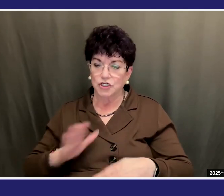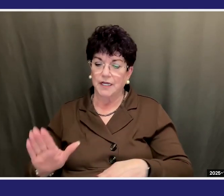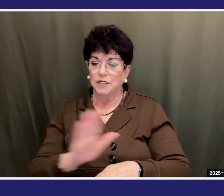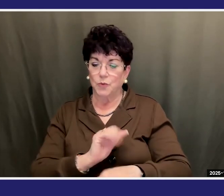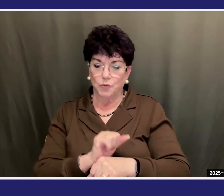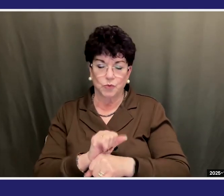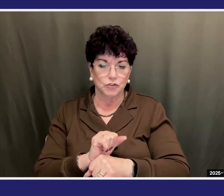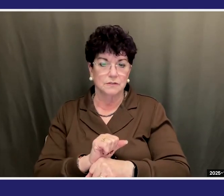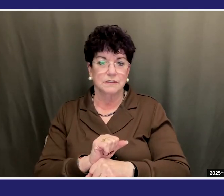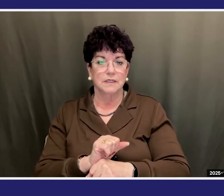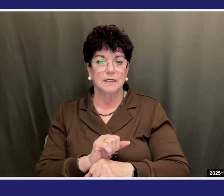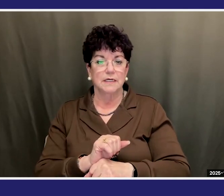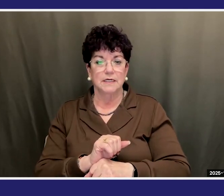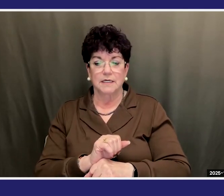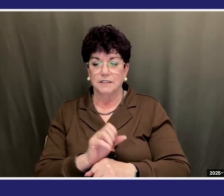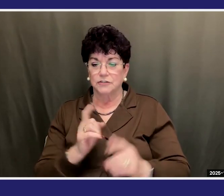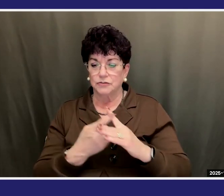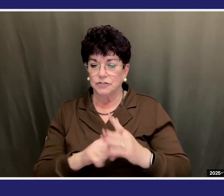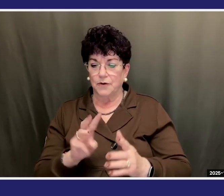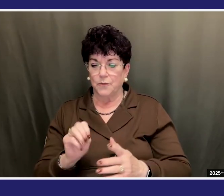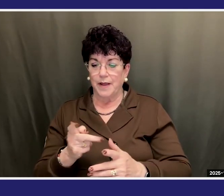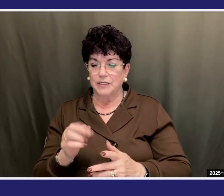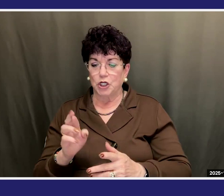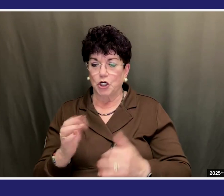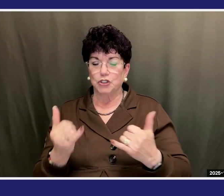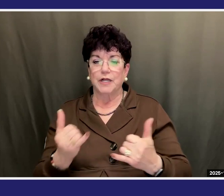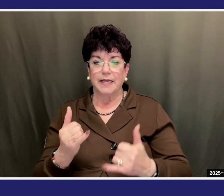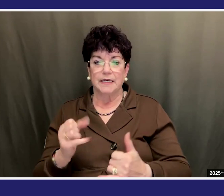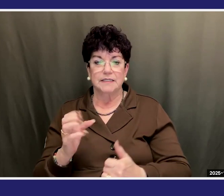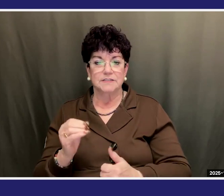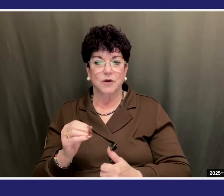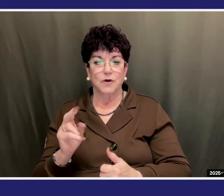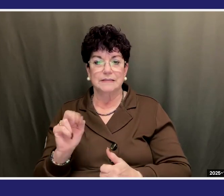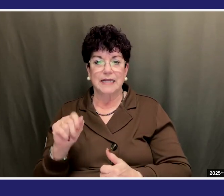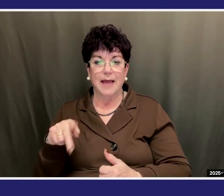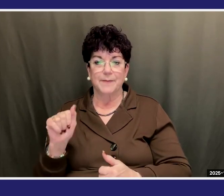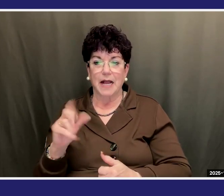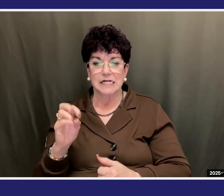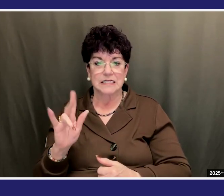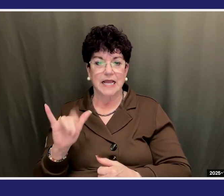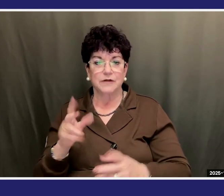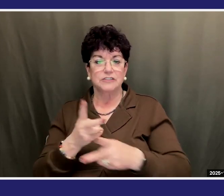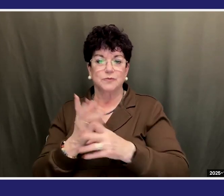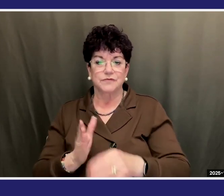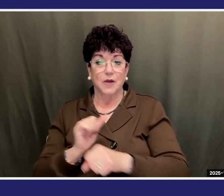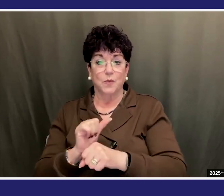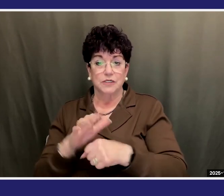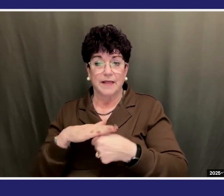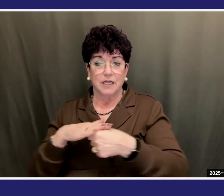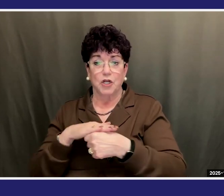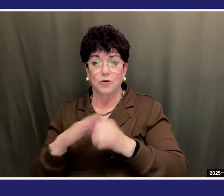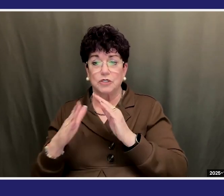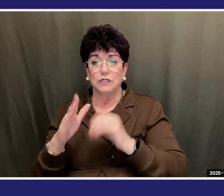it to bring us this webinar today. I'm a Napa County supervisor that previously worked at our local hospital and community